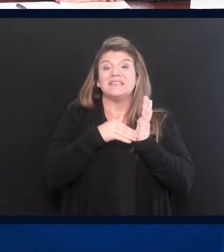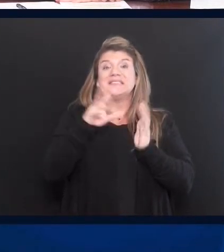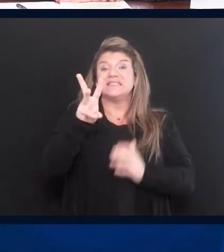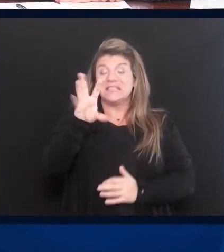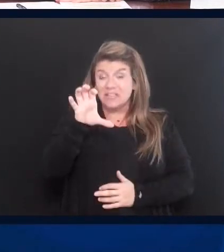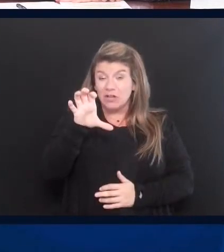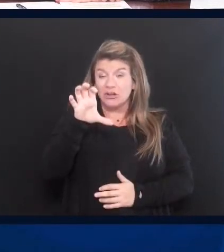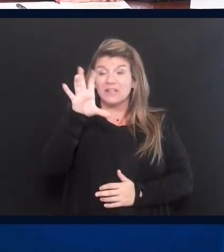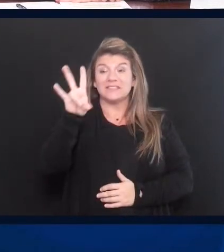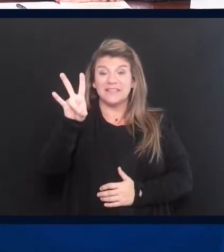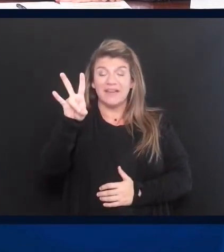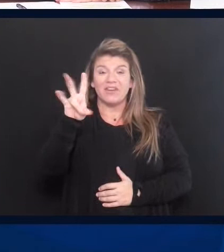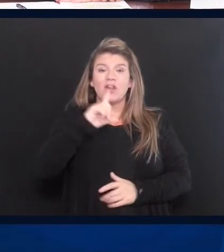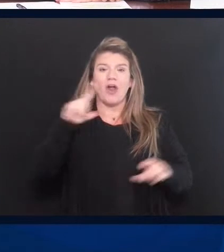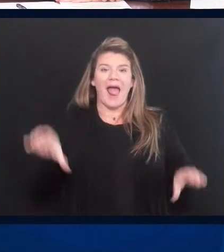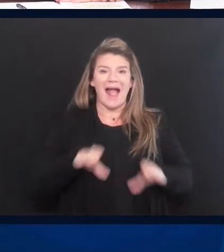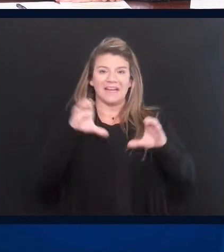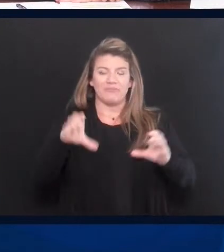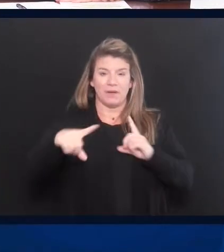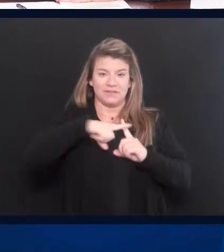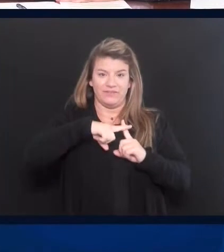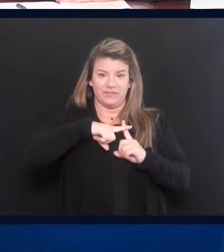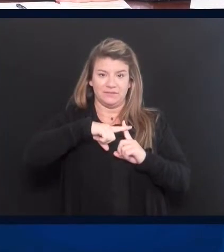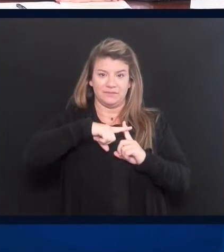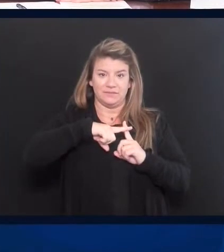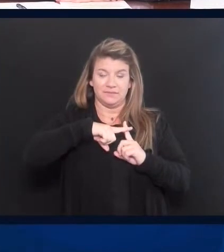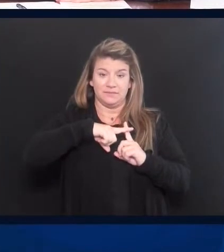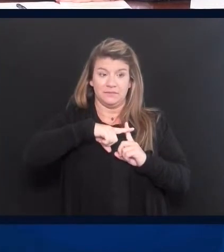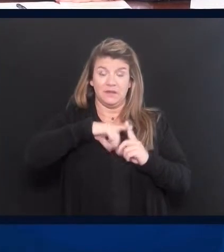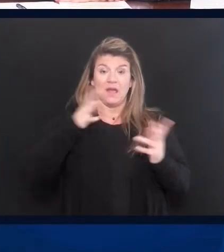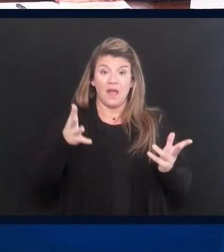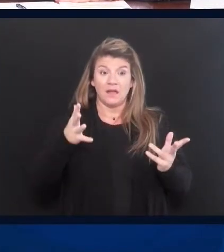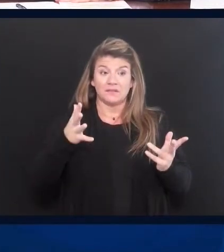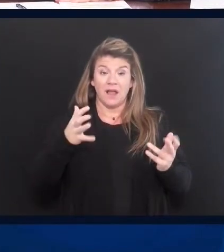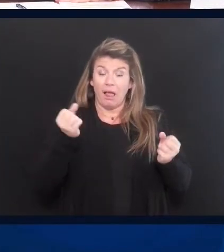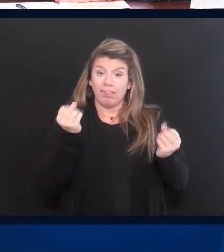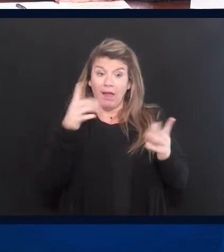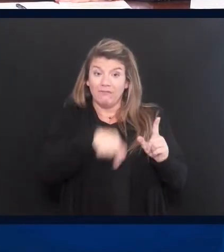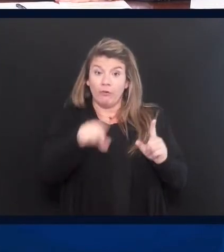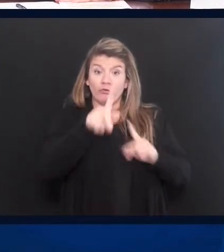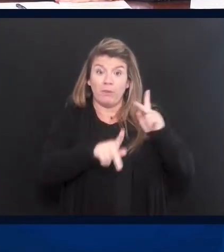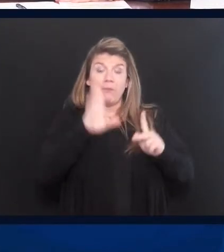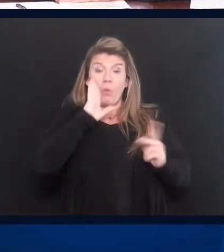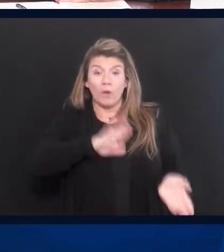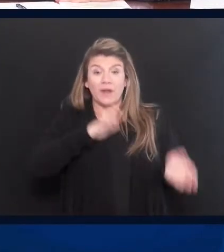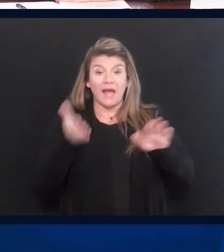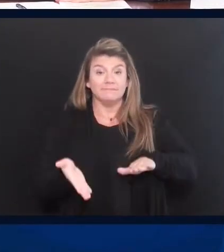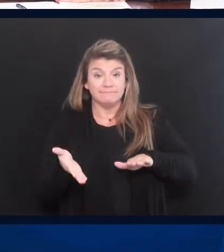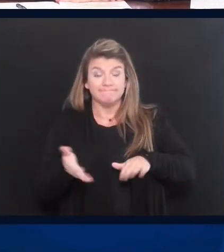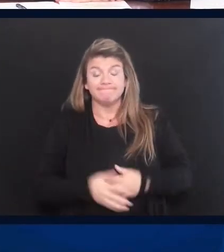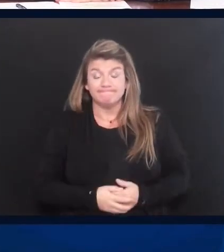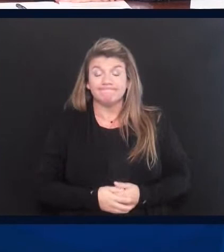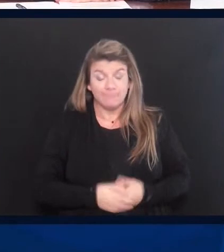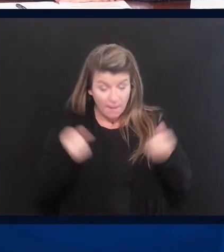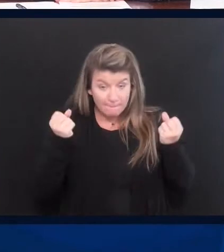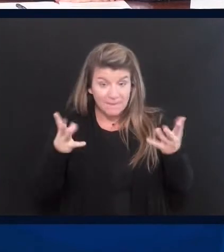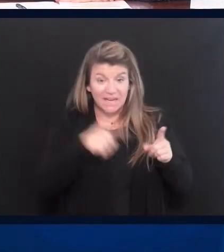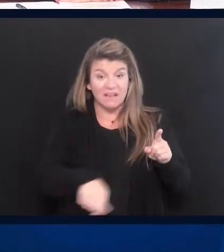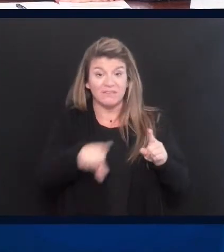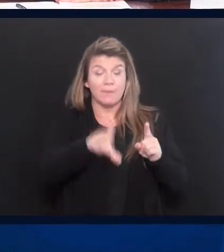27,607 people that are active cases. A bunch of those will die. A bunch of them will die.